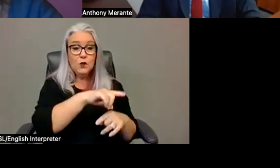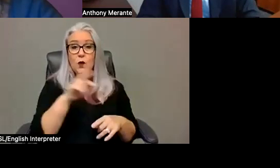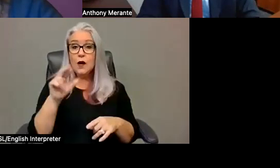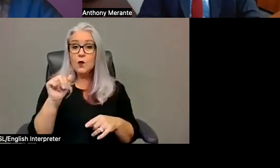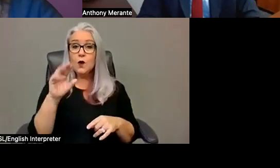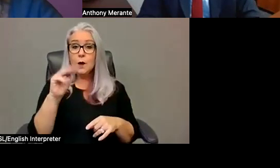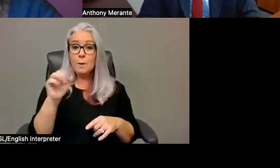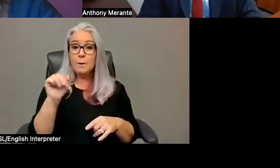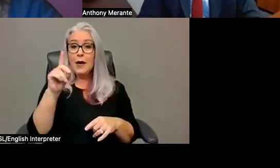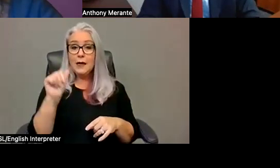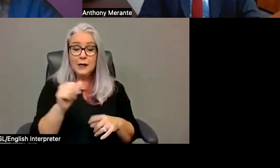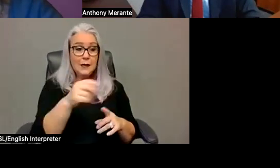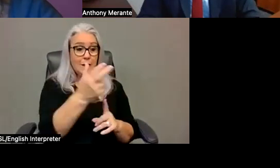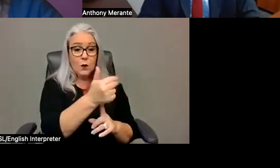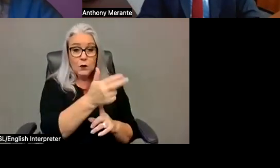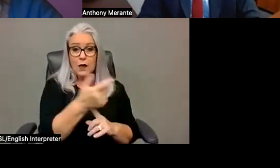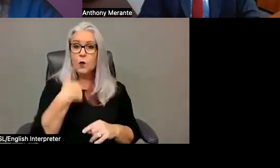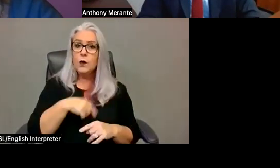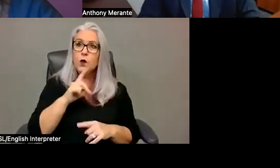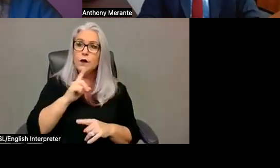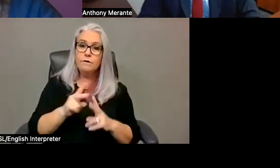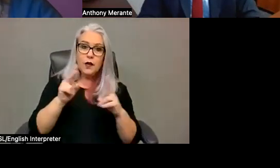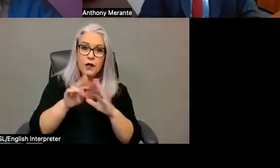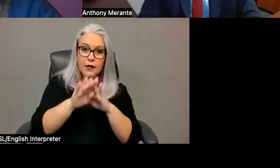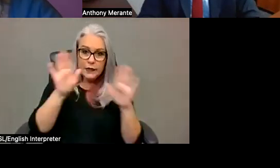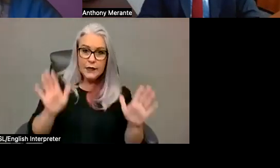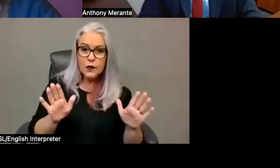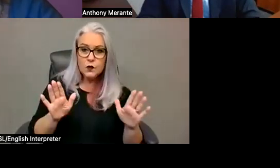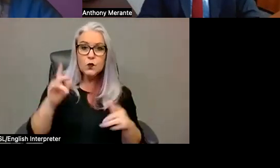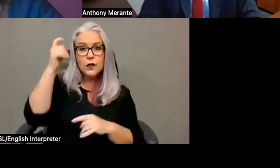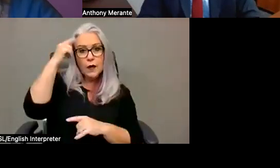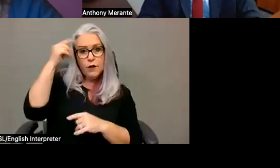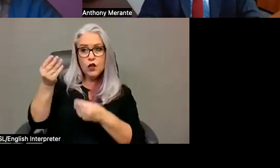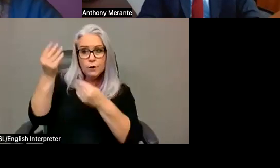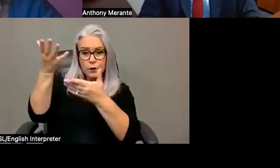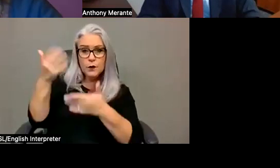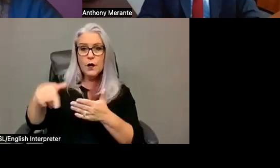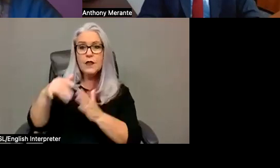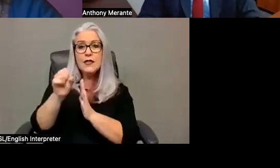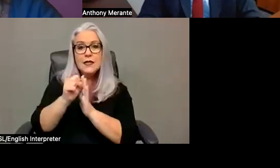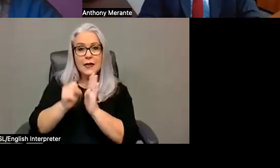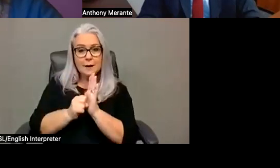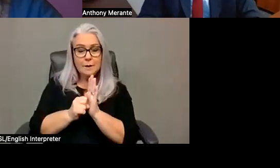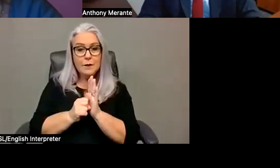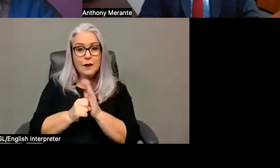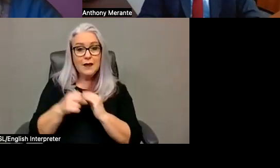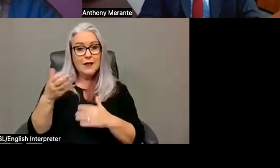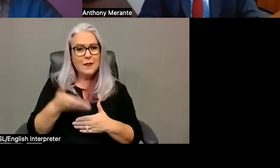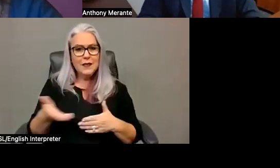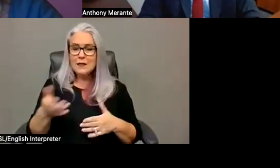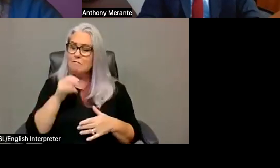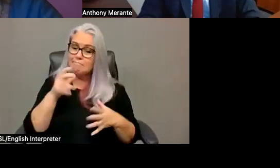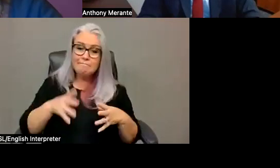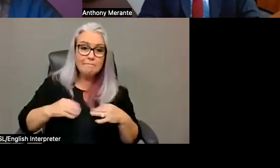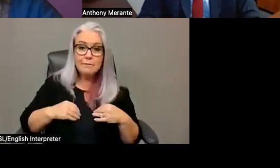it very, very clear to both the mayor of New York City and to the governor, frankly, of the state that this was